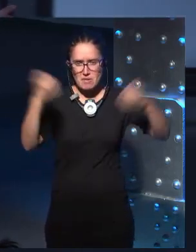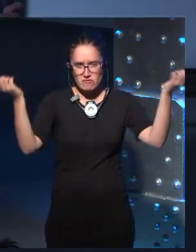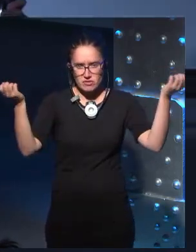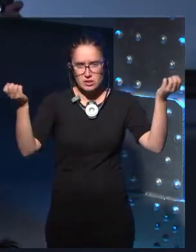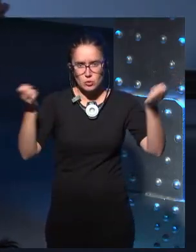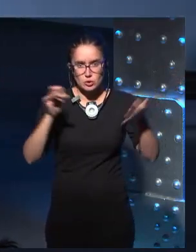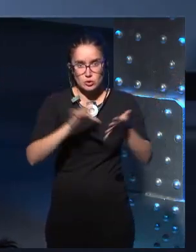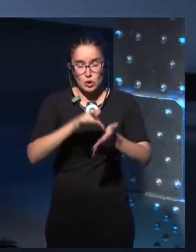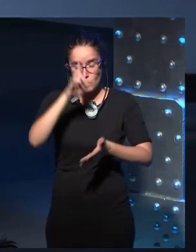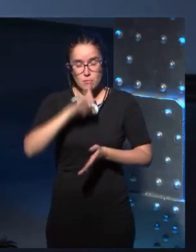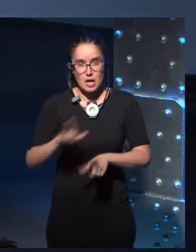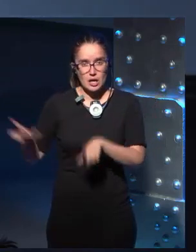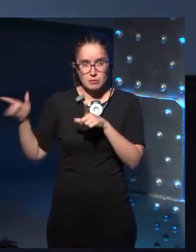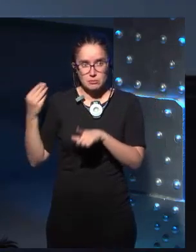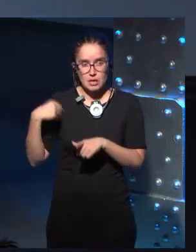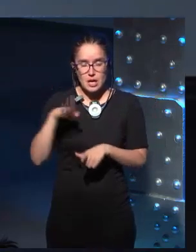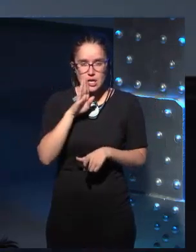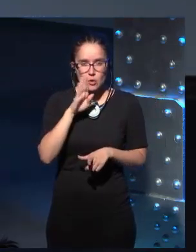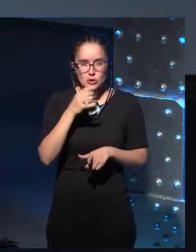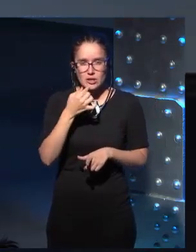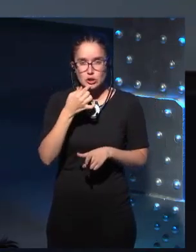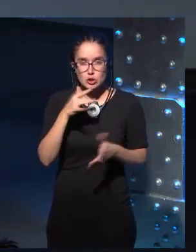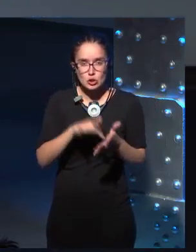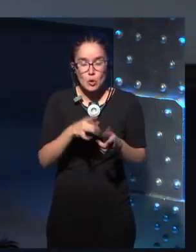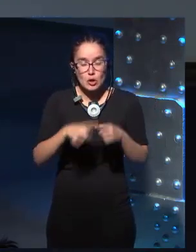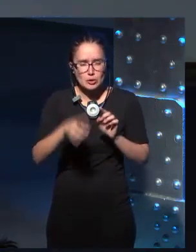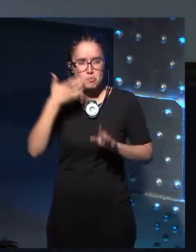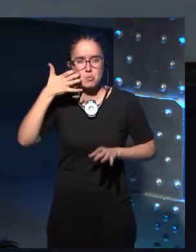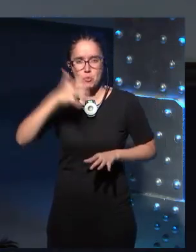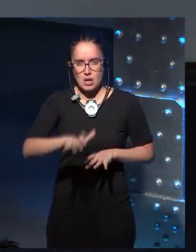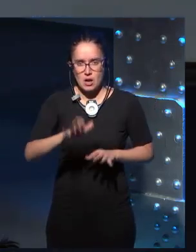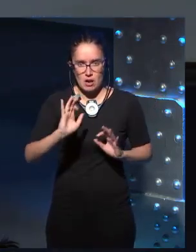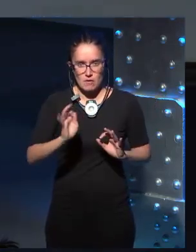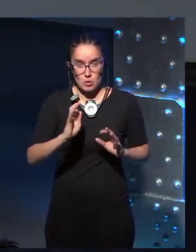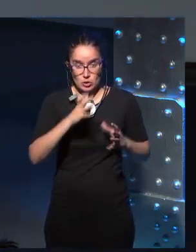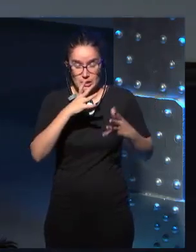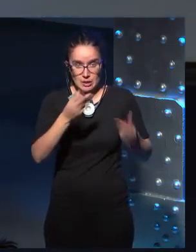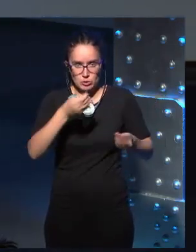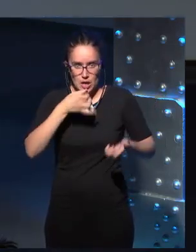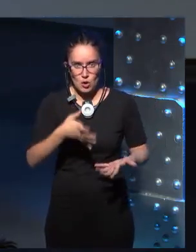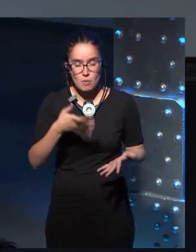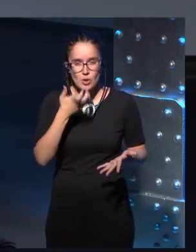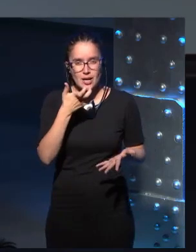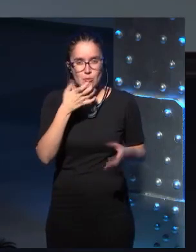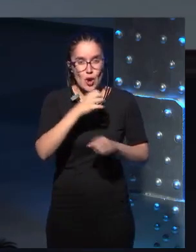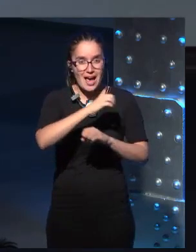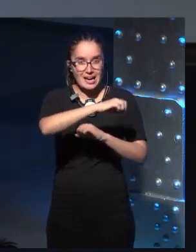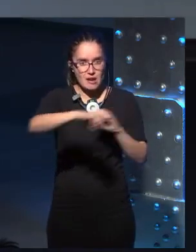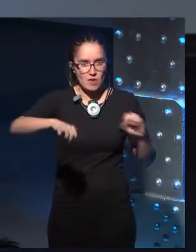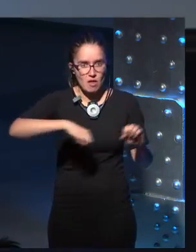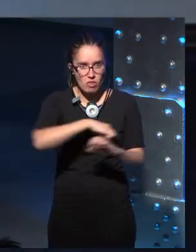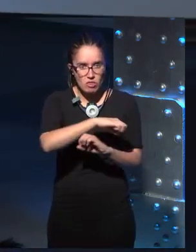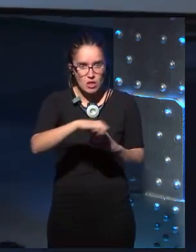Actually, something very strange happened anyway, as far as we understand it today. For example, gravity is